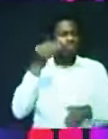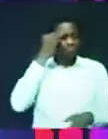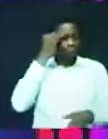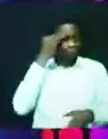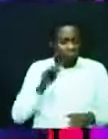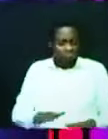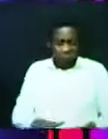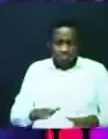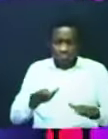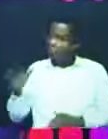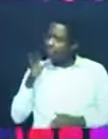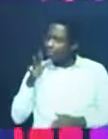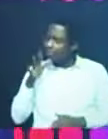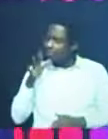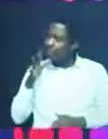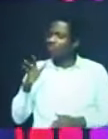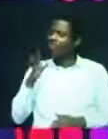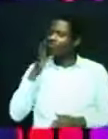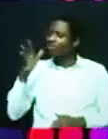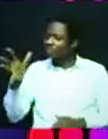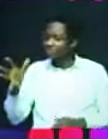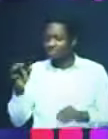taught by his mom and his